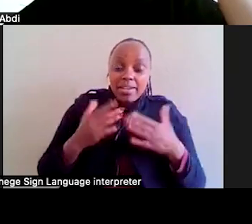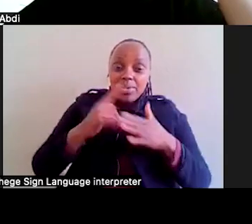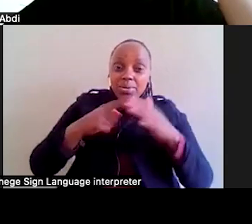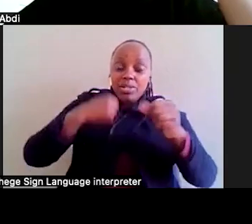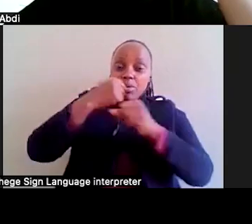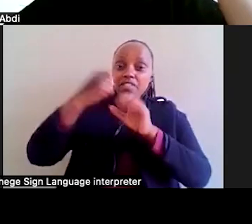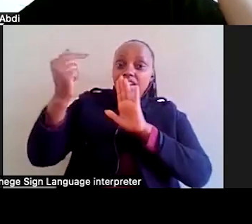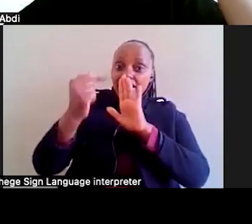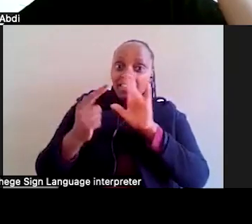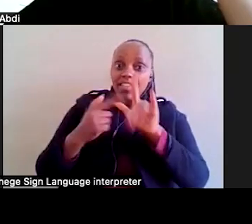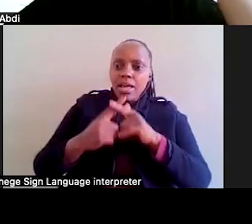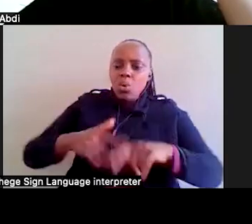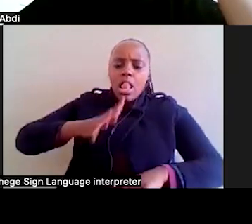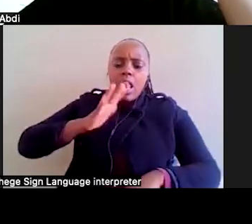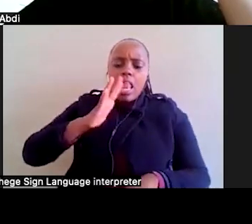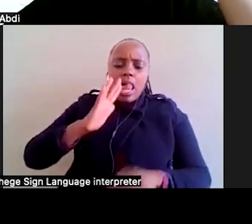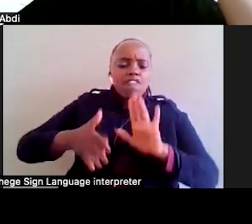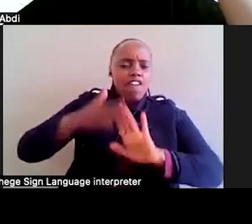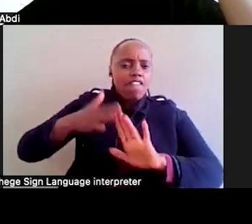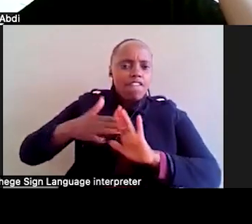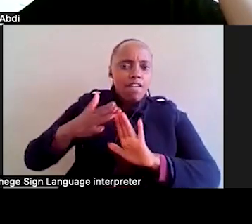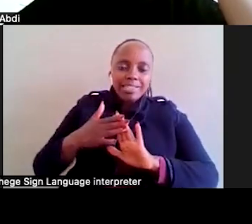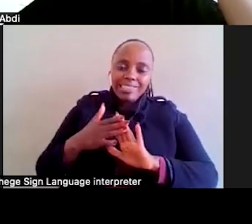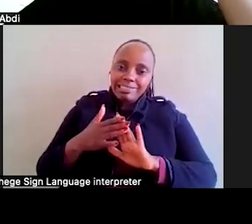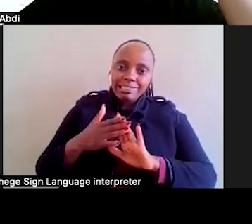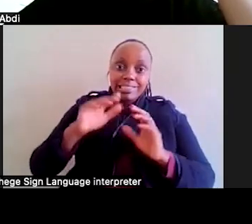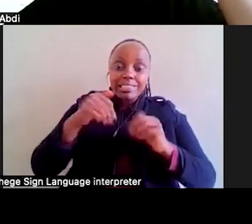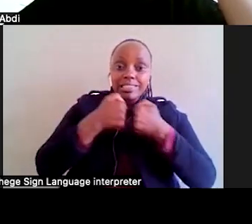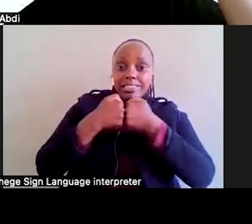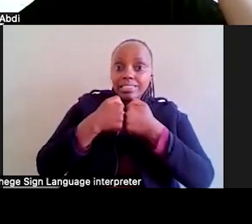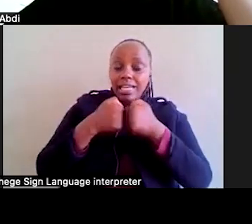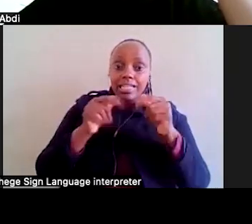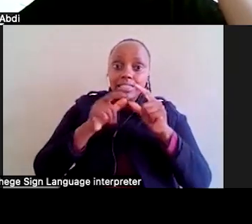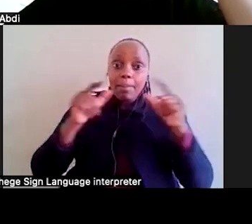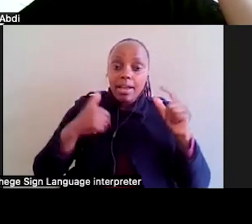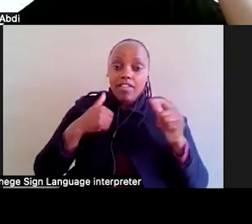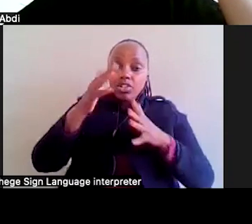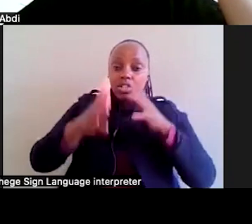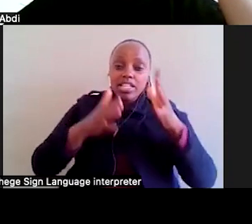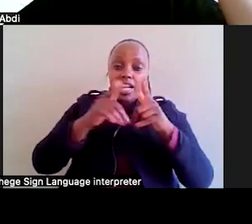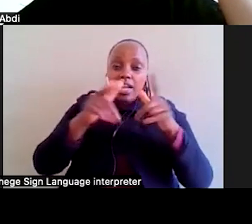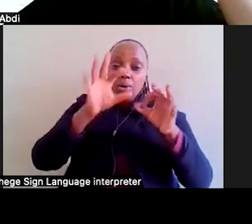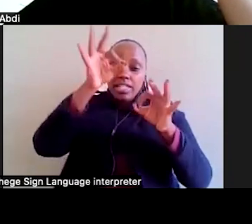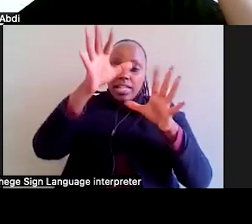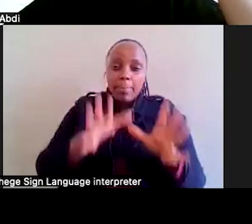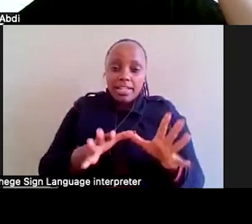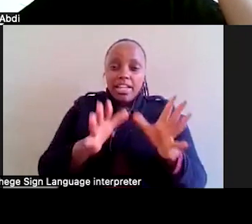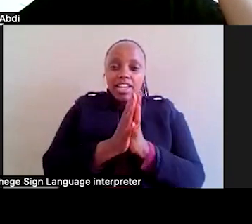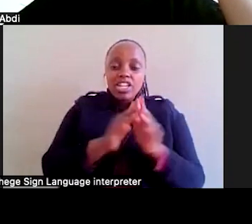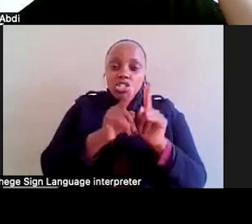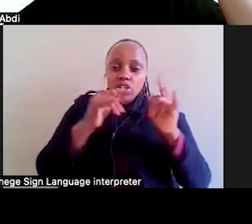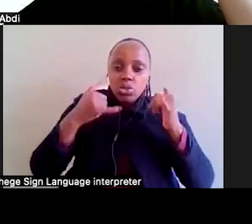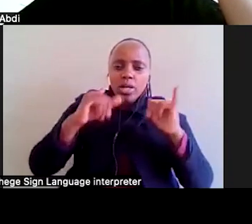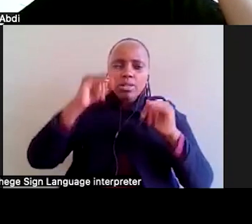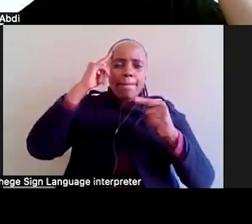we end up speaking faster. It poses a challenge to the sign language interpreters as they're trying to